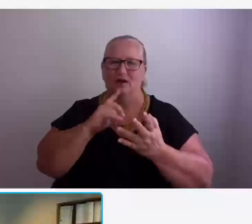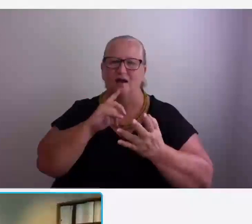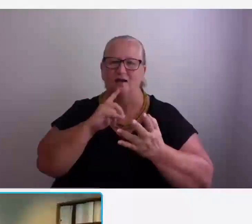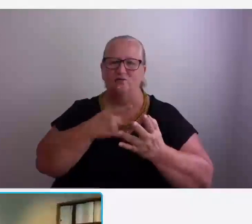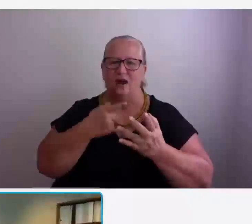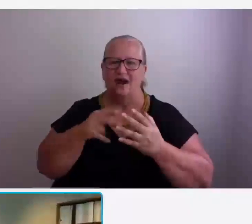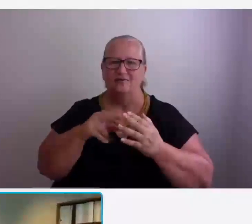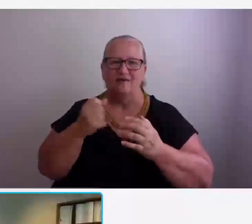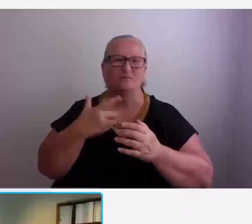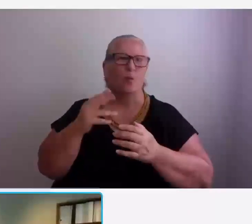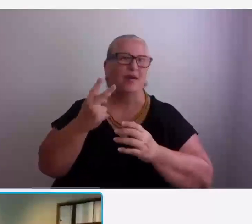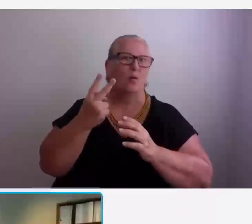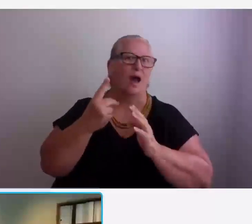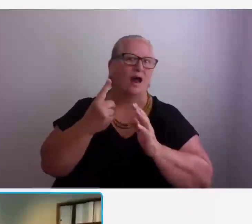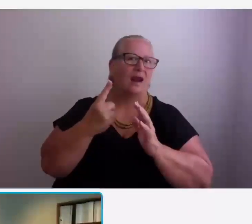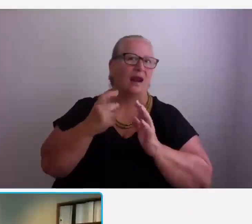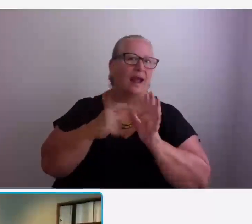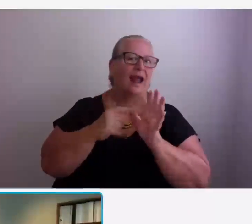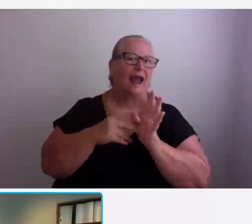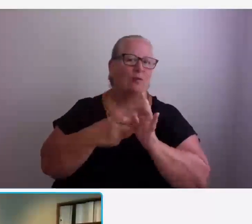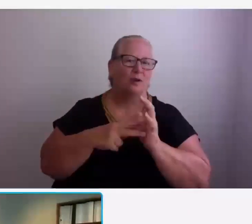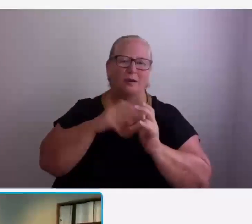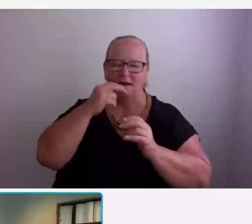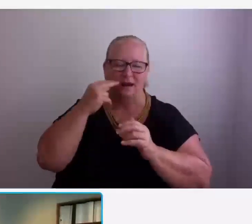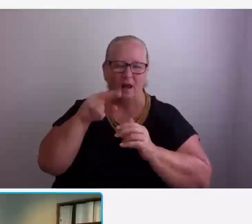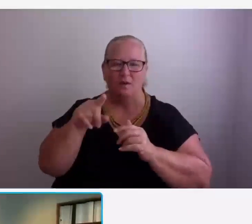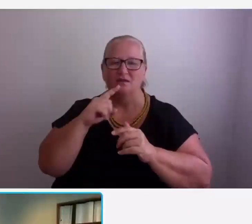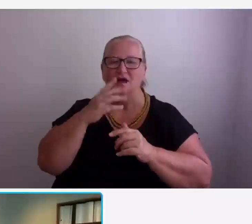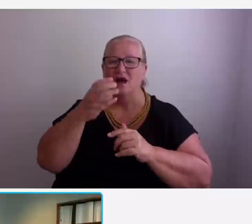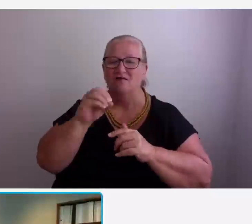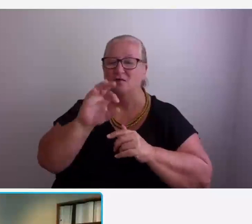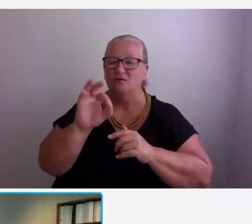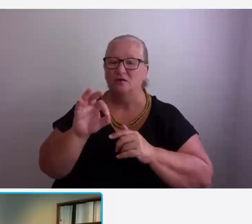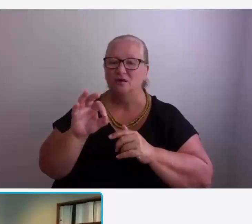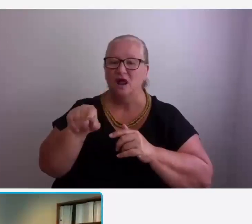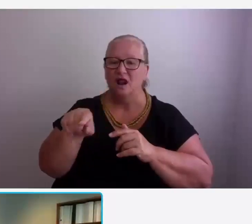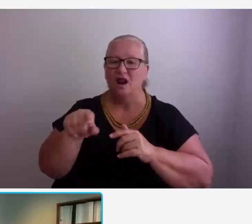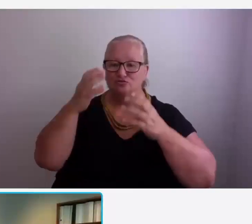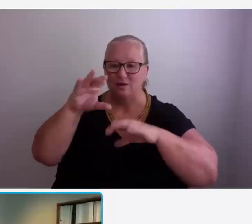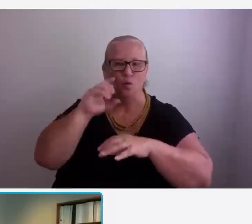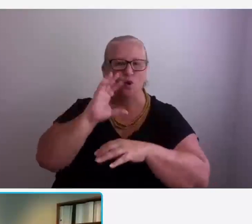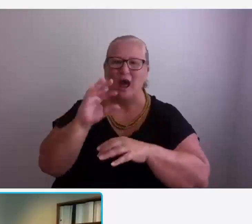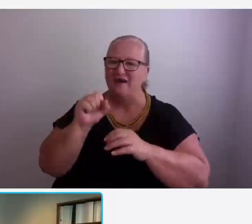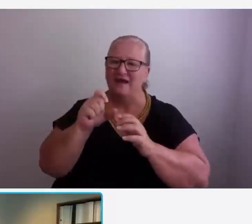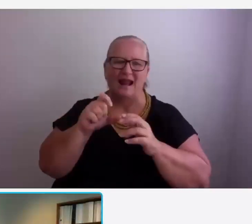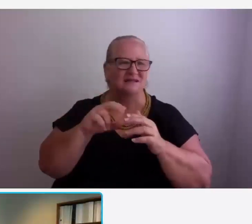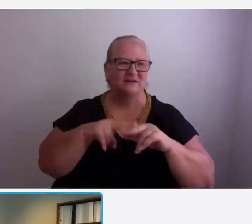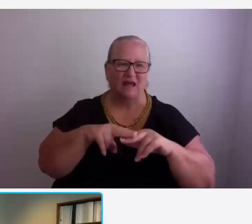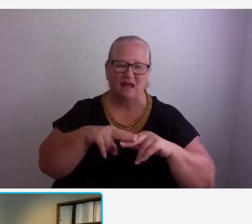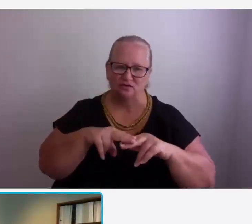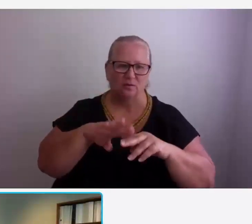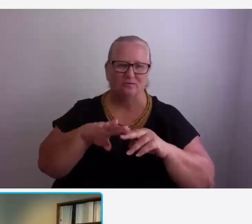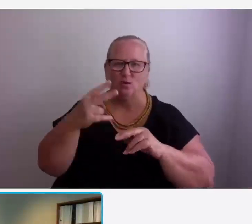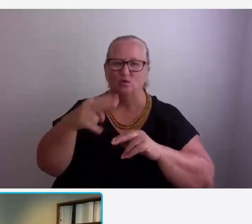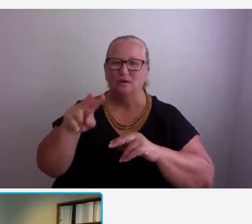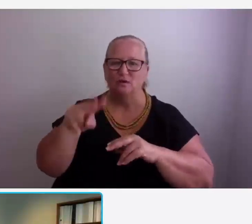Camerons out there. So the first was 50% of our residents will not have a classification before October 2022, and